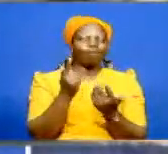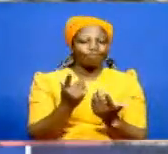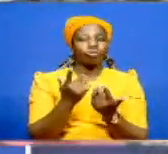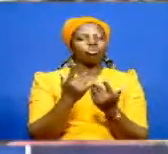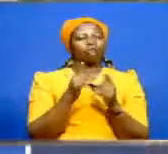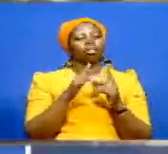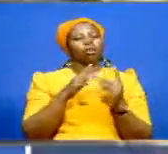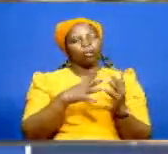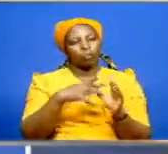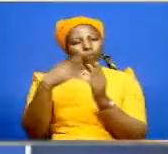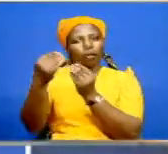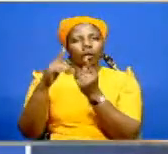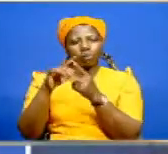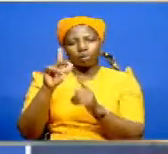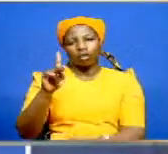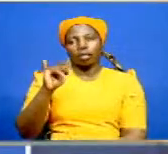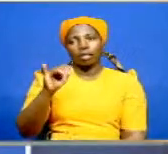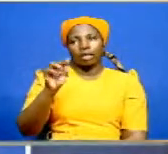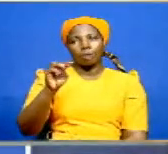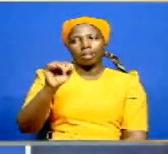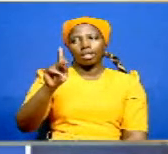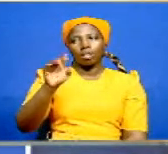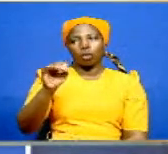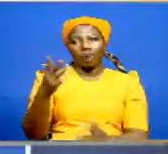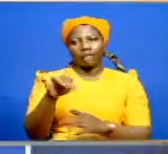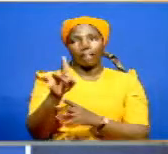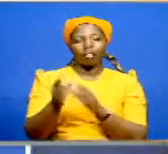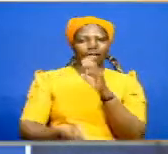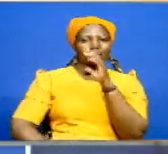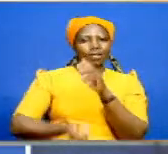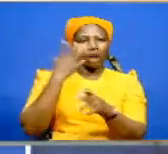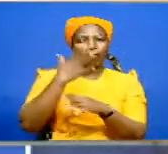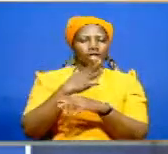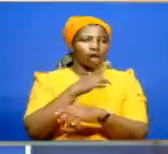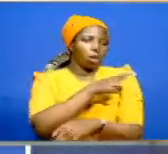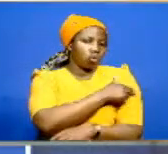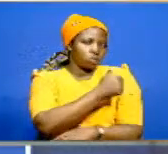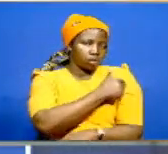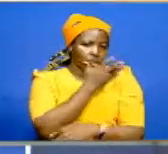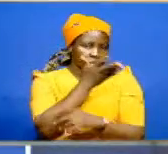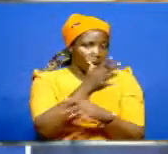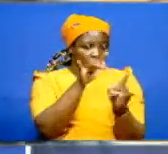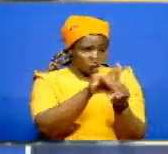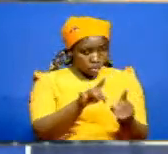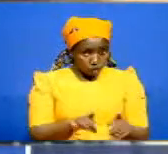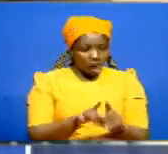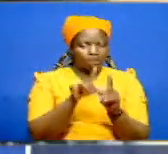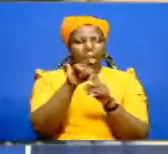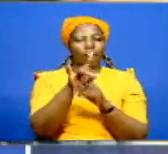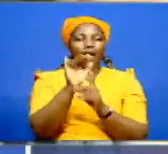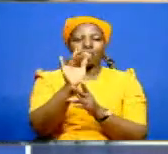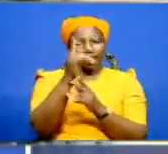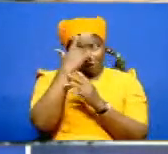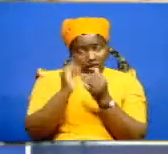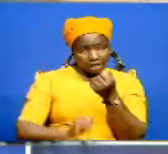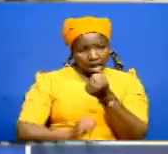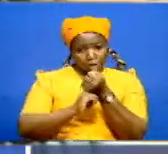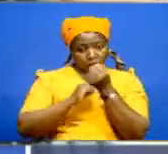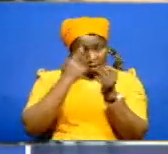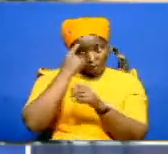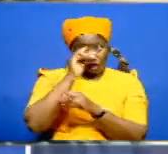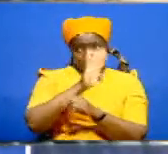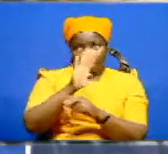tour at Kiamaiko, where he launched Kiamaiko Dispensary. It is here that he would drum up support for the Building